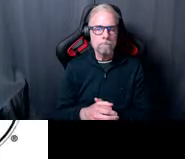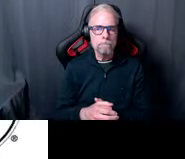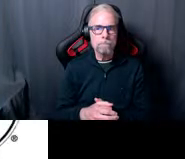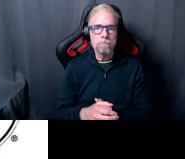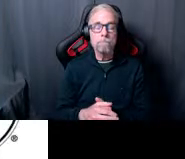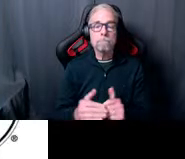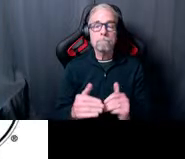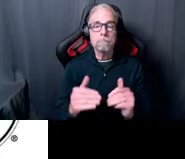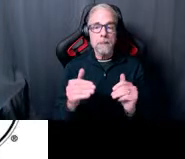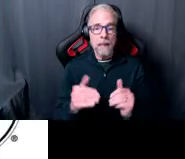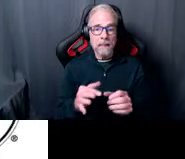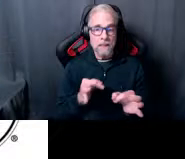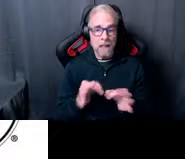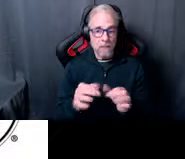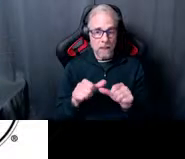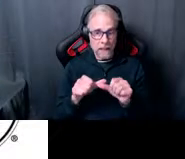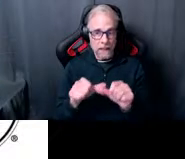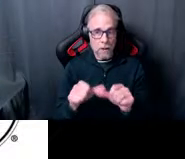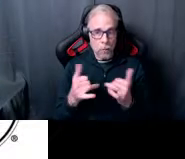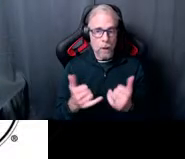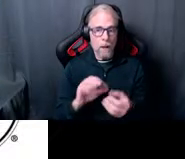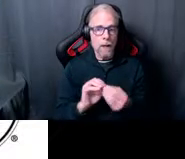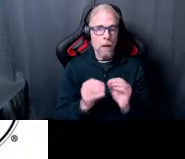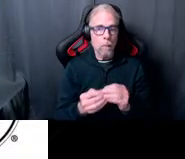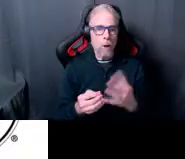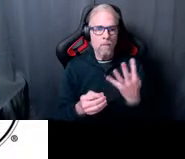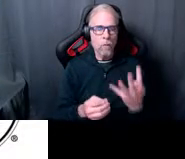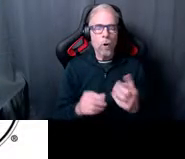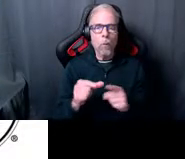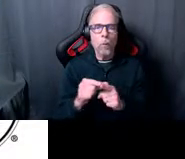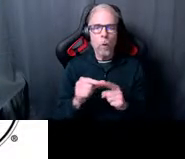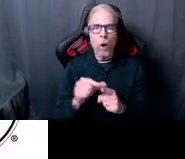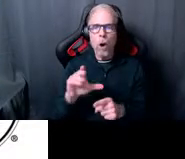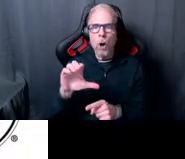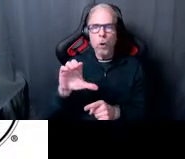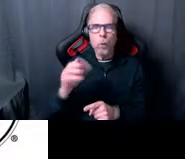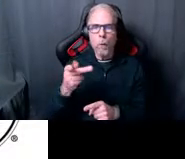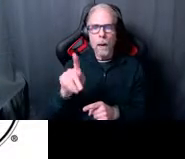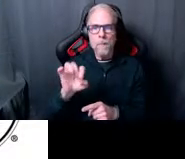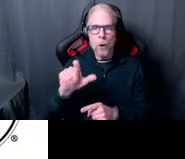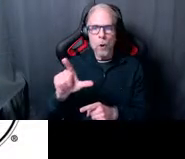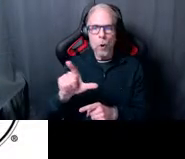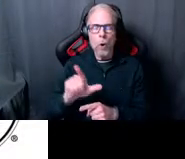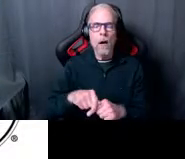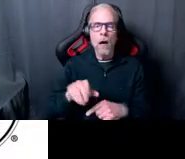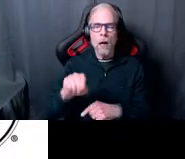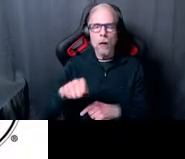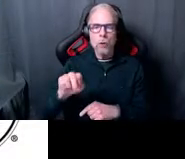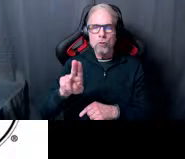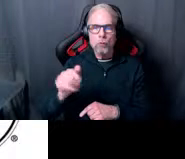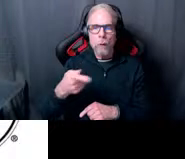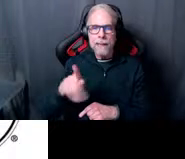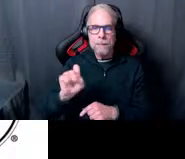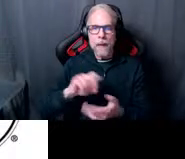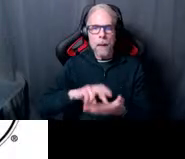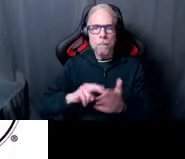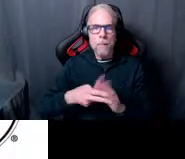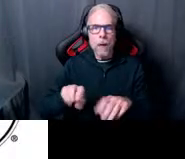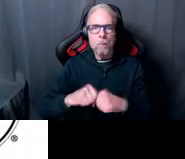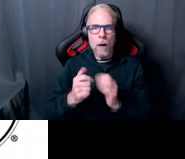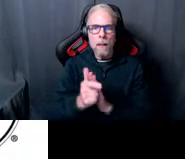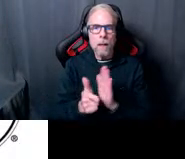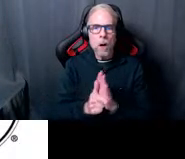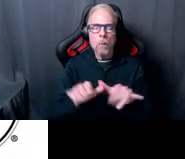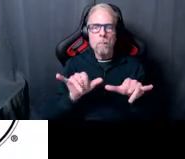Further in the definition section, number 4, the word criminal trespass means the crime of remaining or